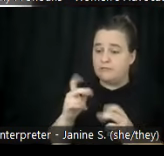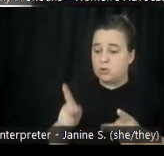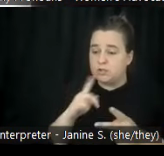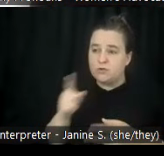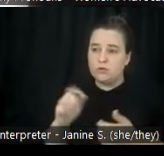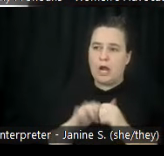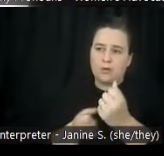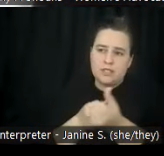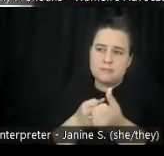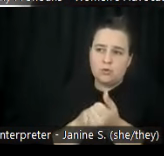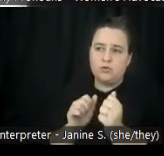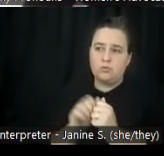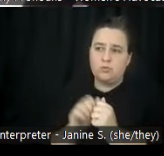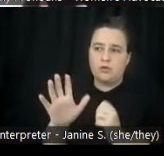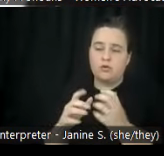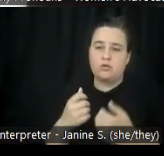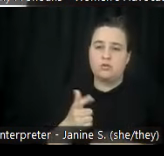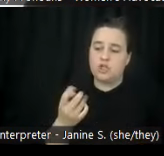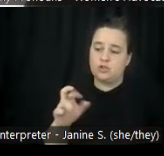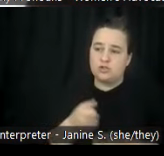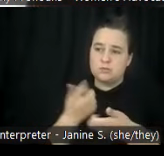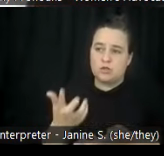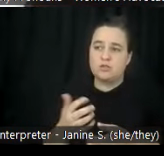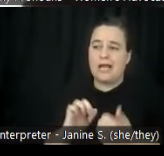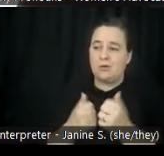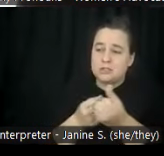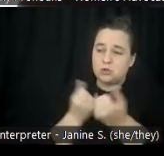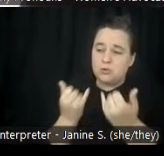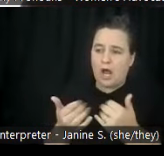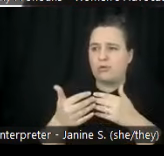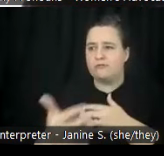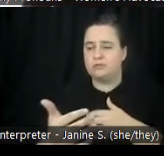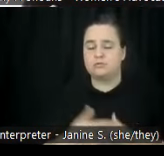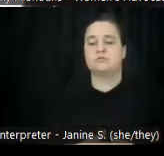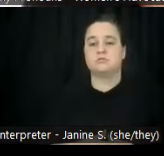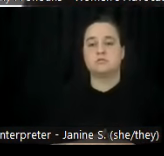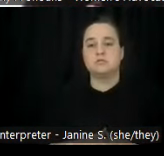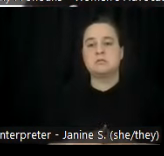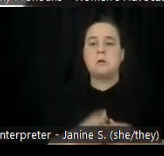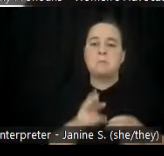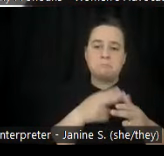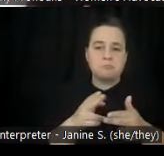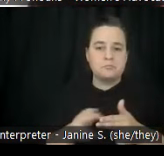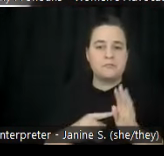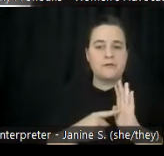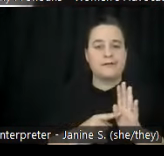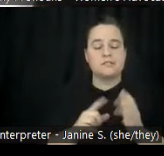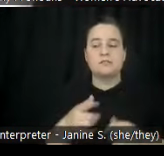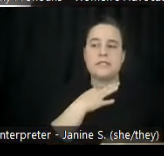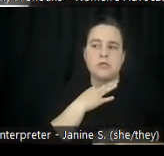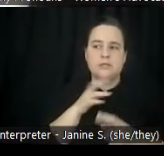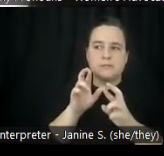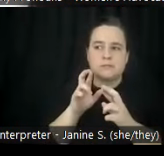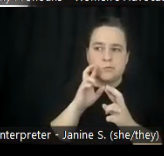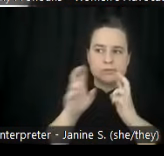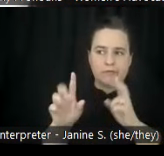can I support you now and in the future? So these are just some examples of ways that folks can have curious, respectful inquiry